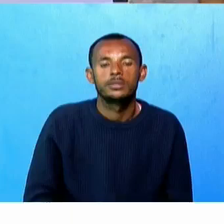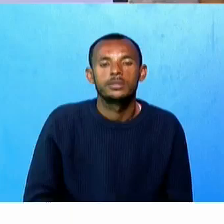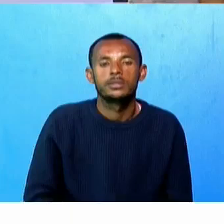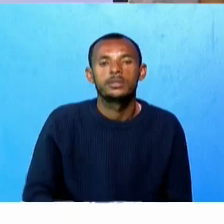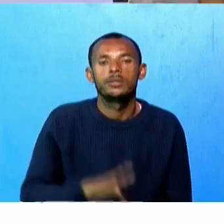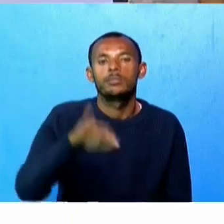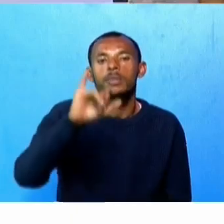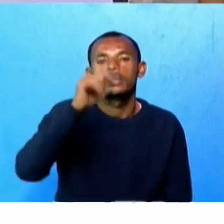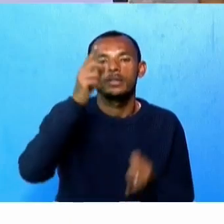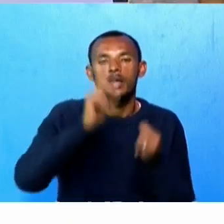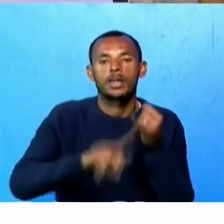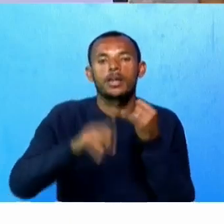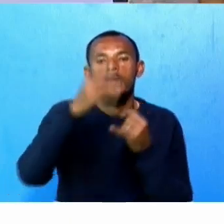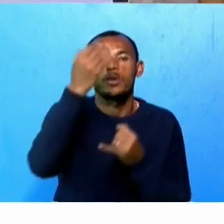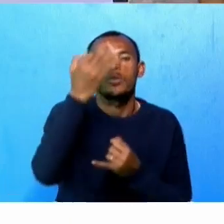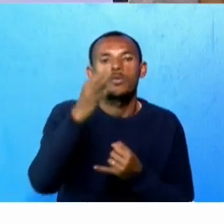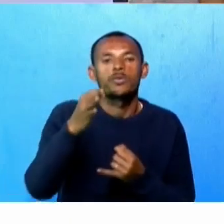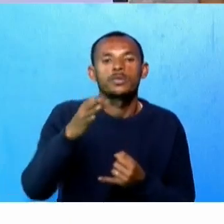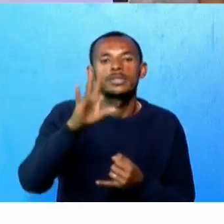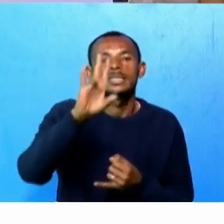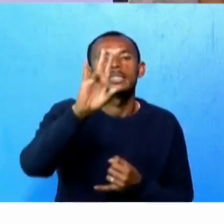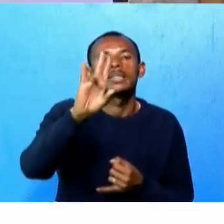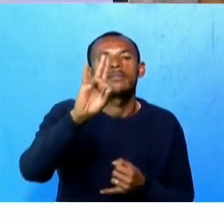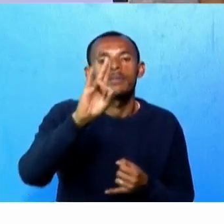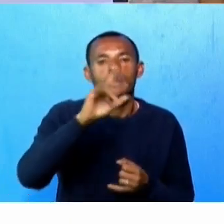by the end of 7 years?